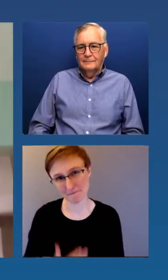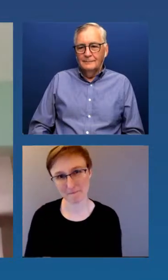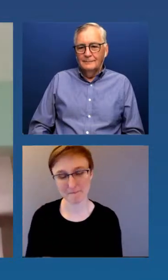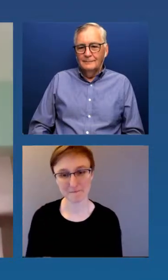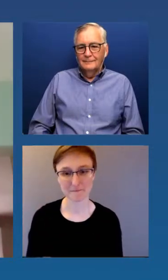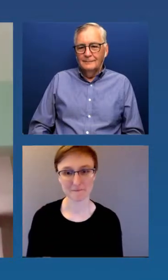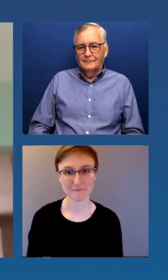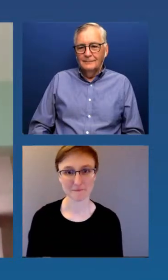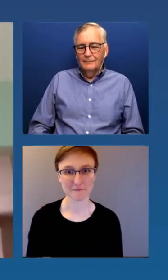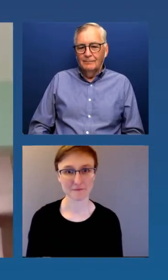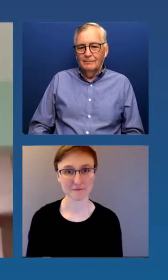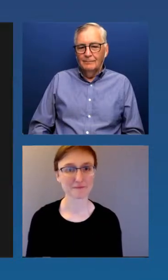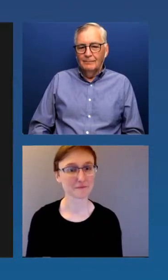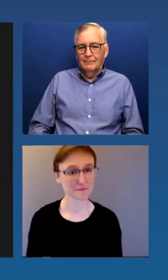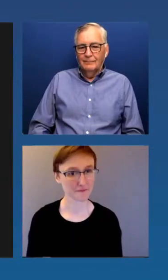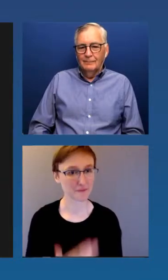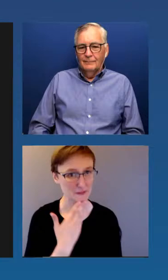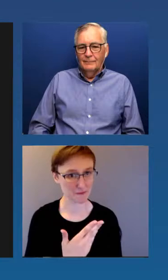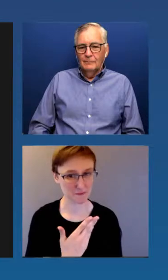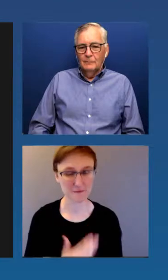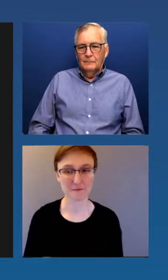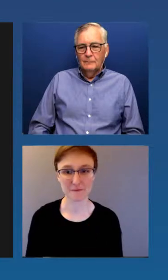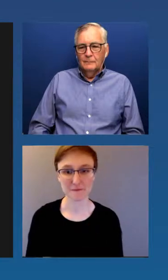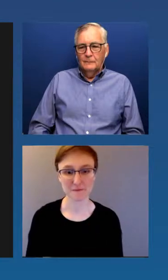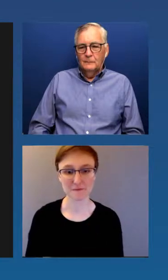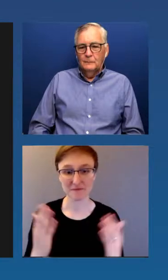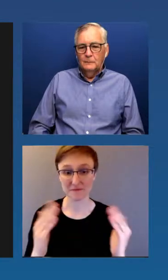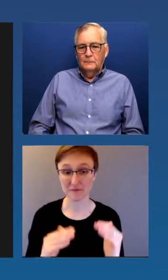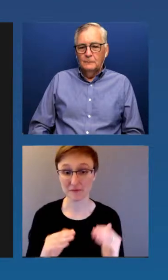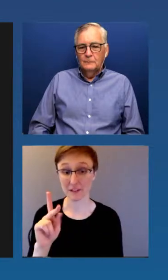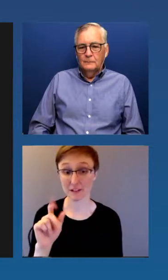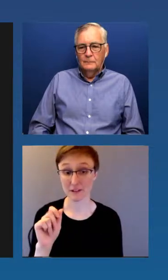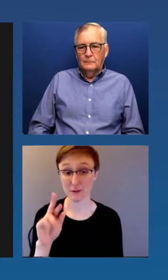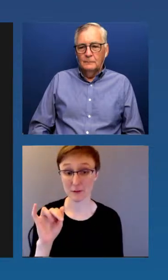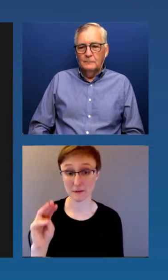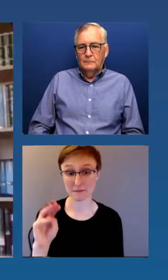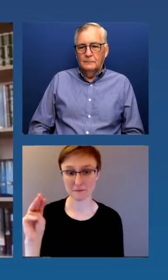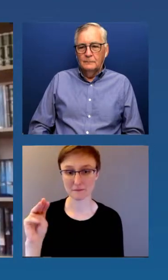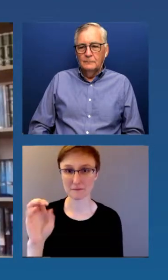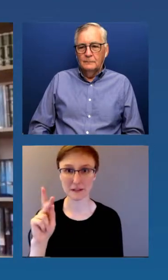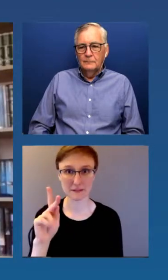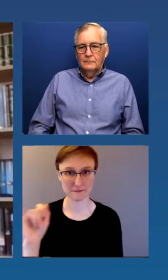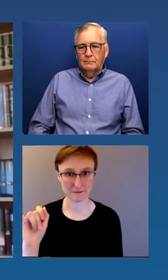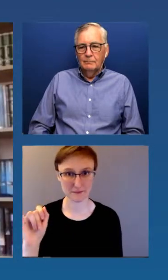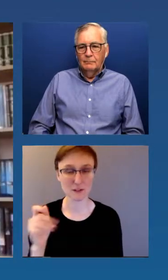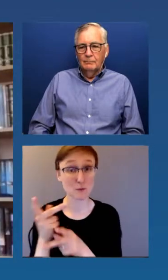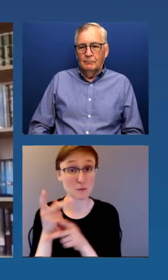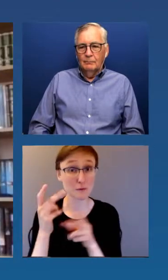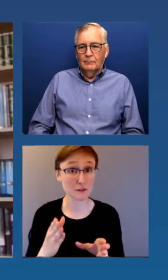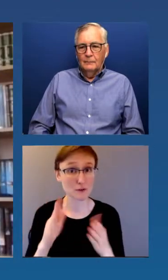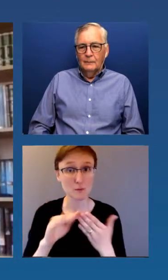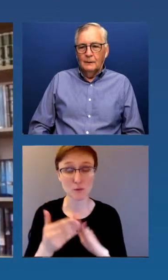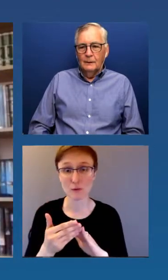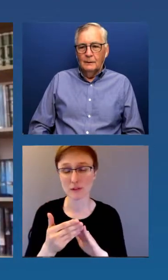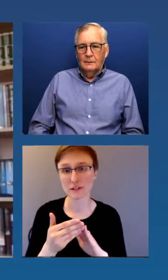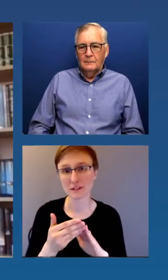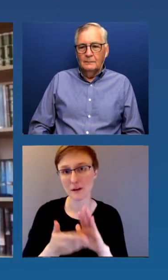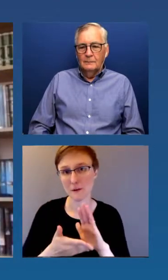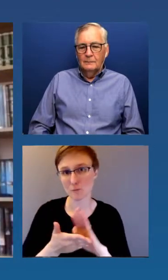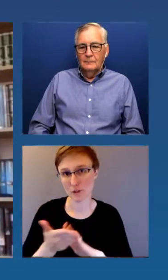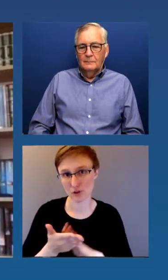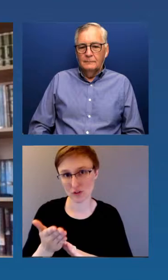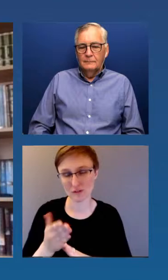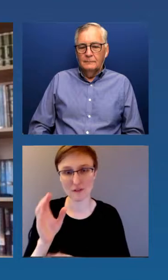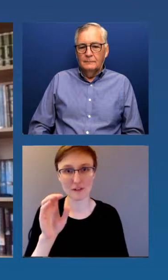Thank you, Chair Eglai. I'd now like to invite Kareem Mekki, Supervisor of Community Operations at Ottawa Public Health, to say a few